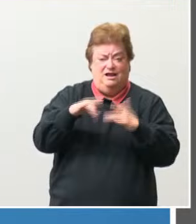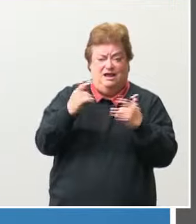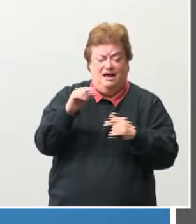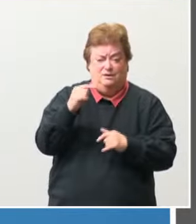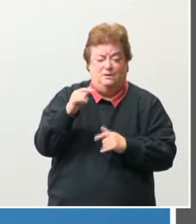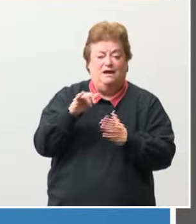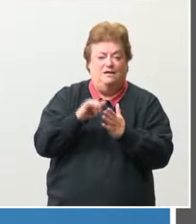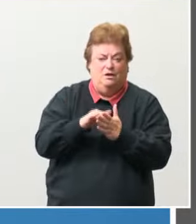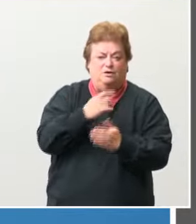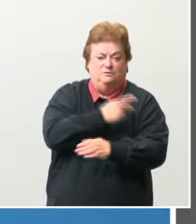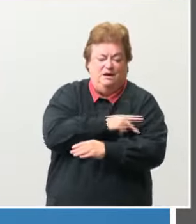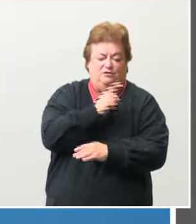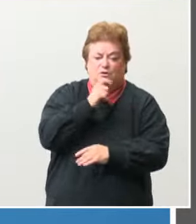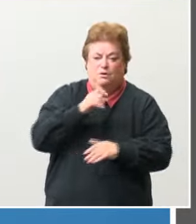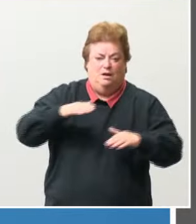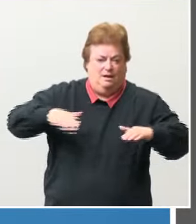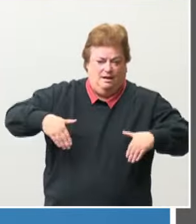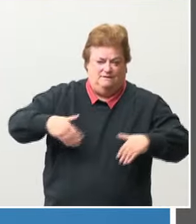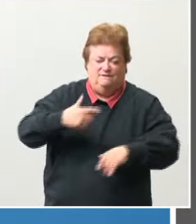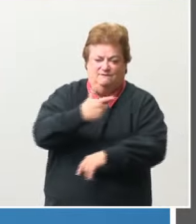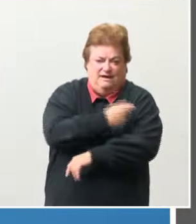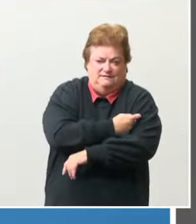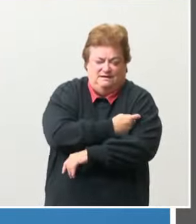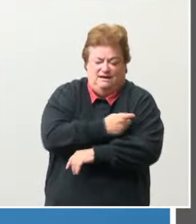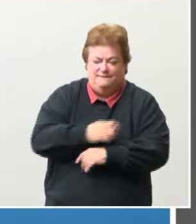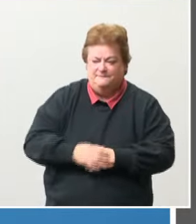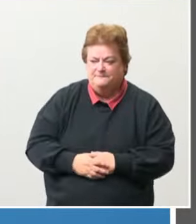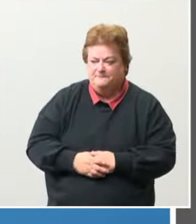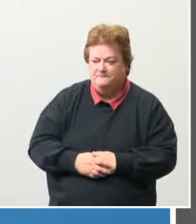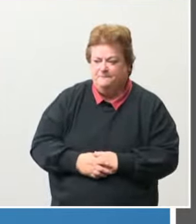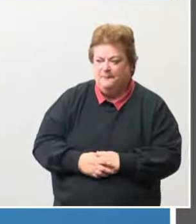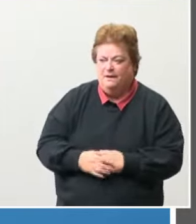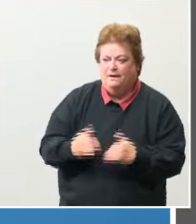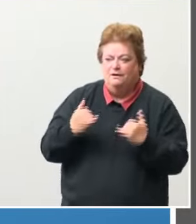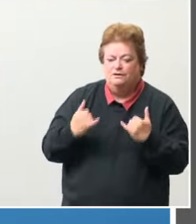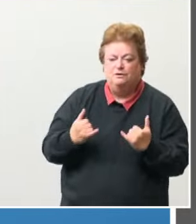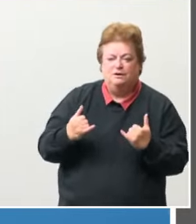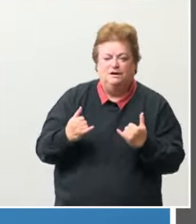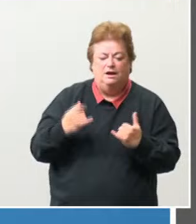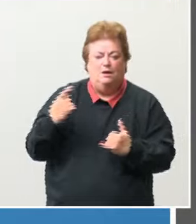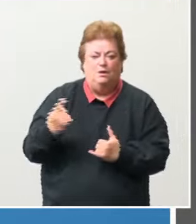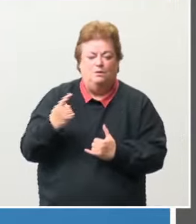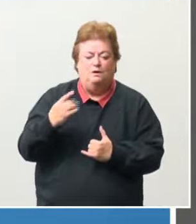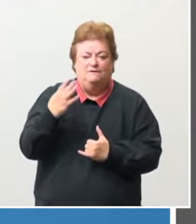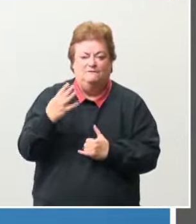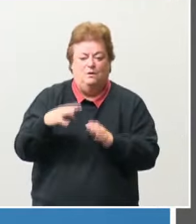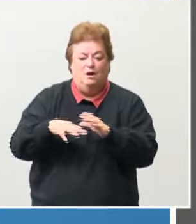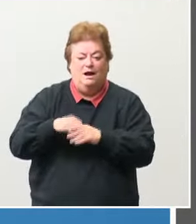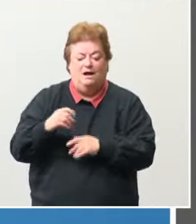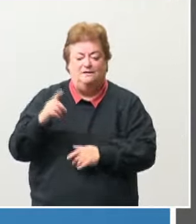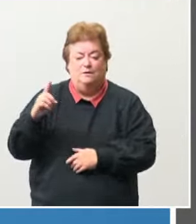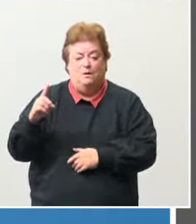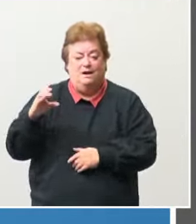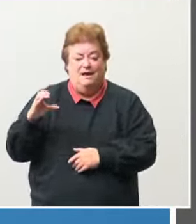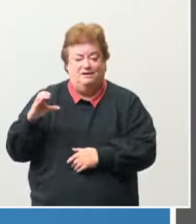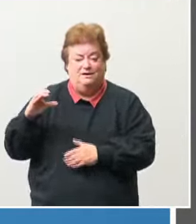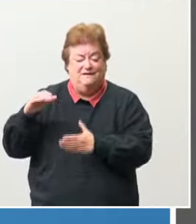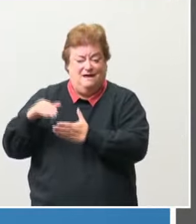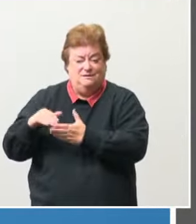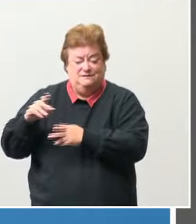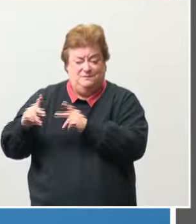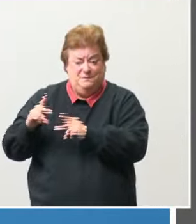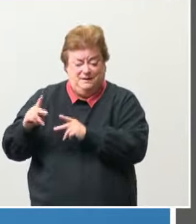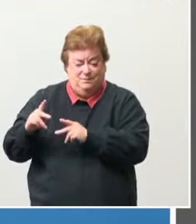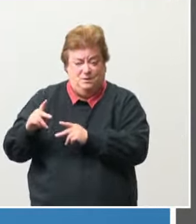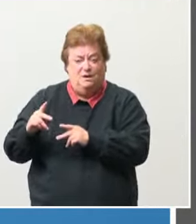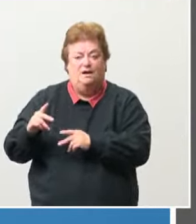represents patients who are not fully vaccinated. Currently, only 4 out of every 100,000 people who